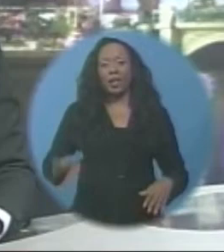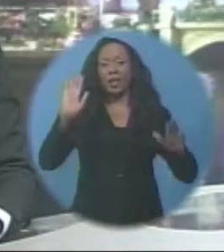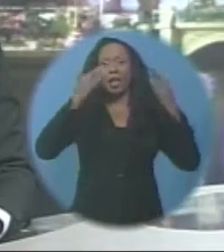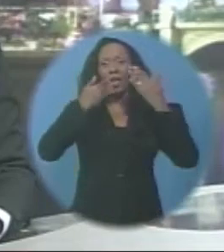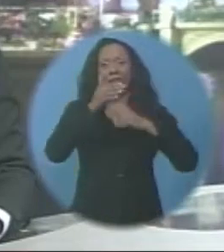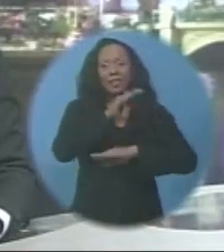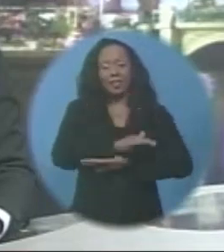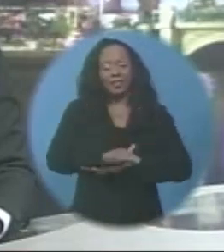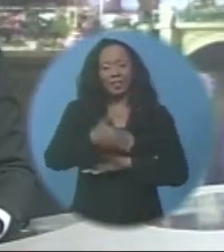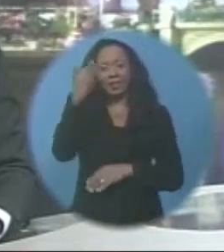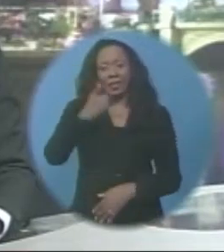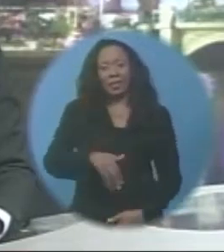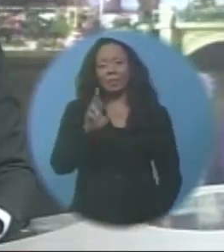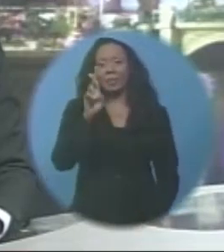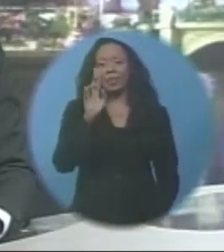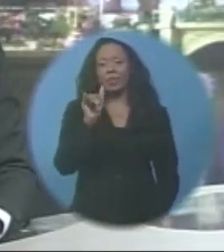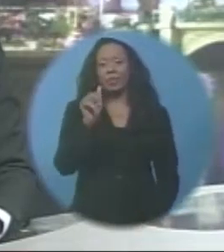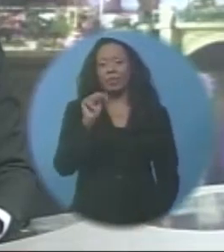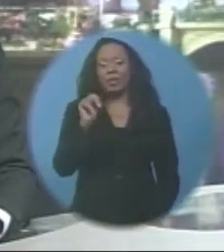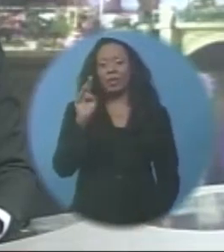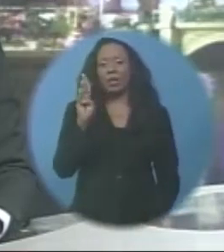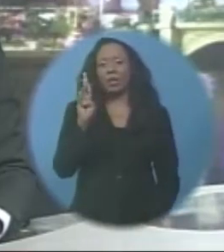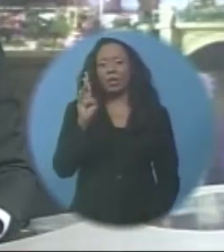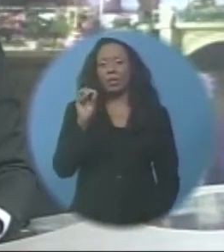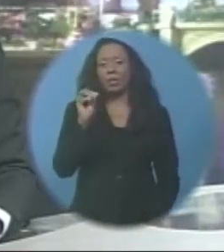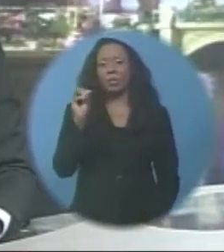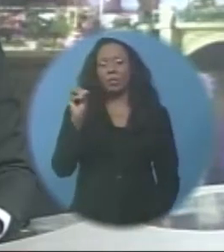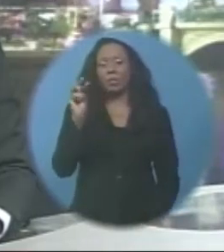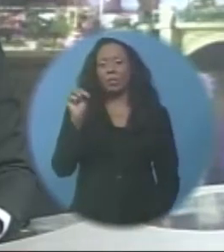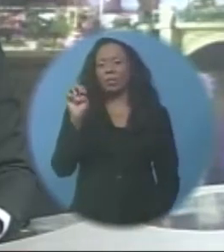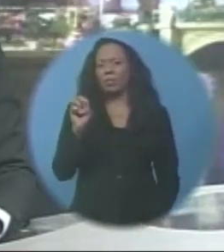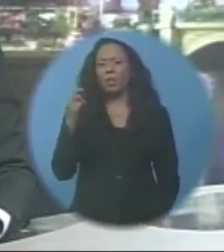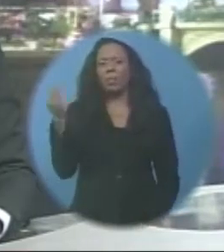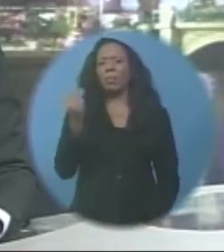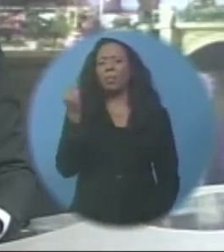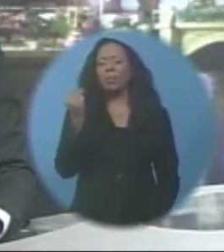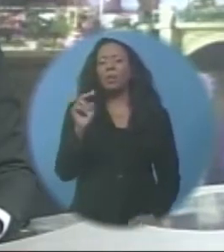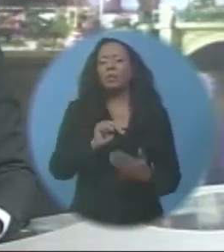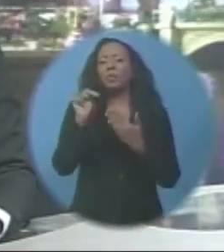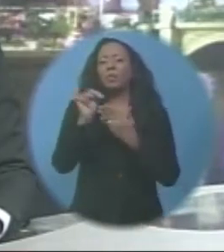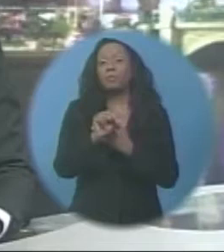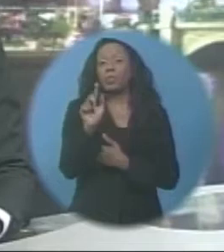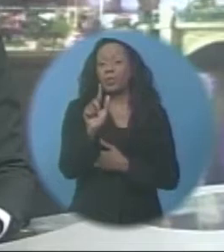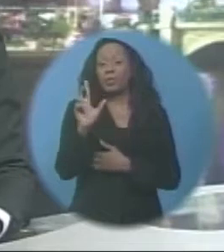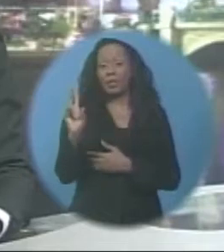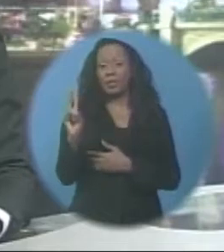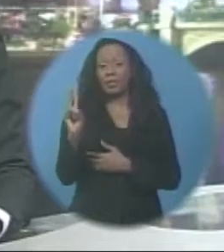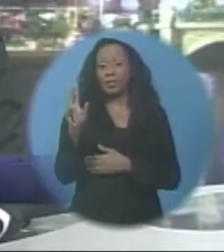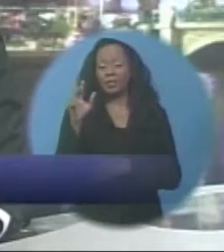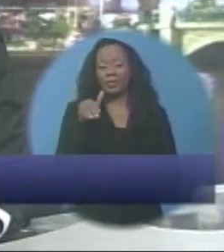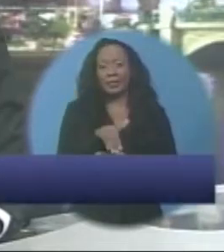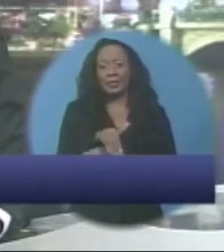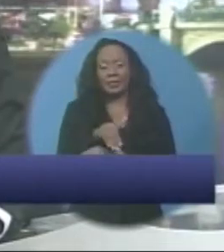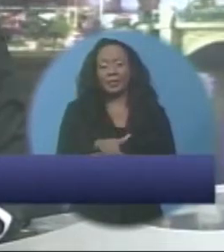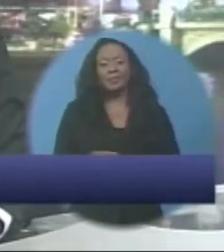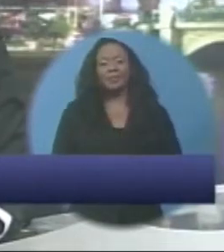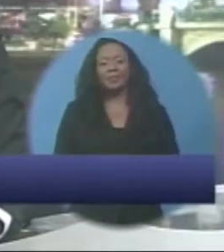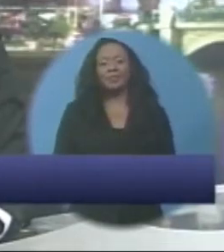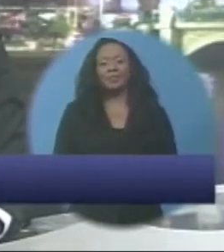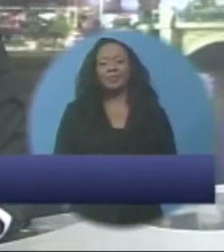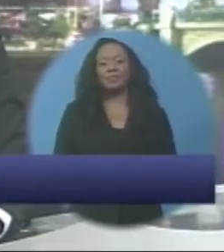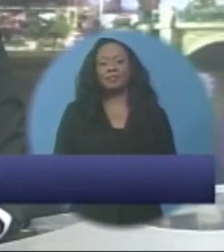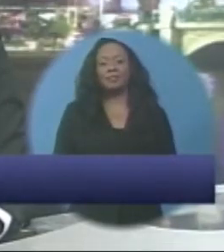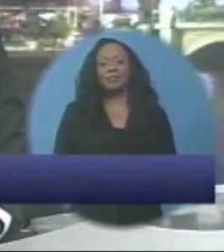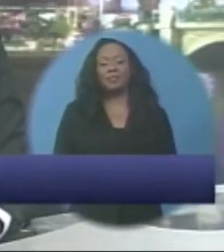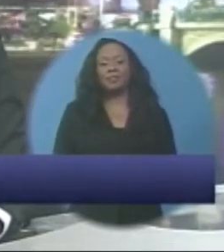very good evening to you. I am Ryan Broom with the Monday, November 27th edition of the CBC Evening News. In our top story,